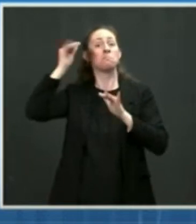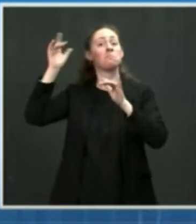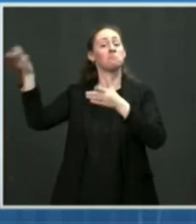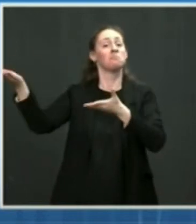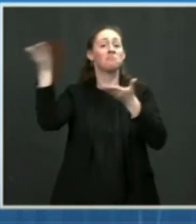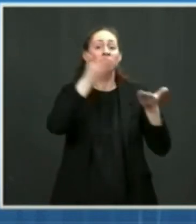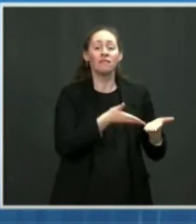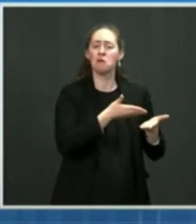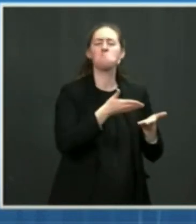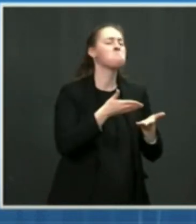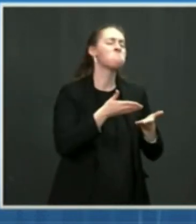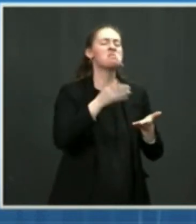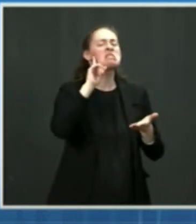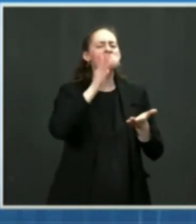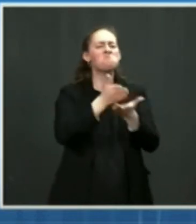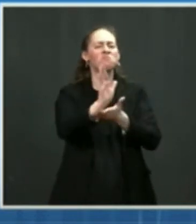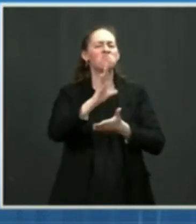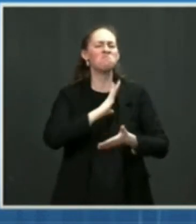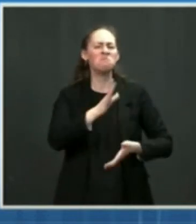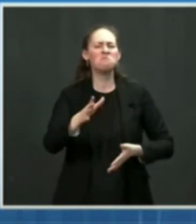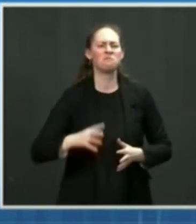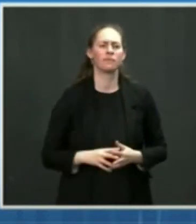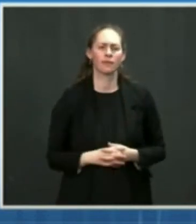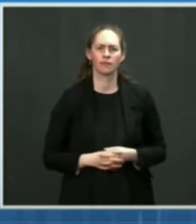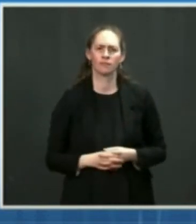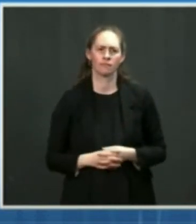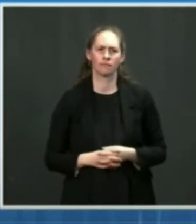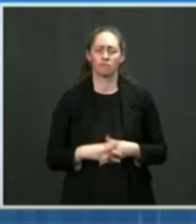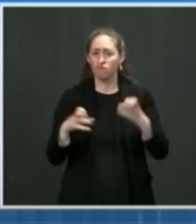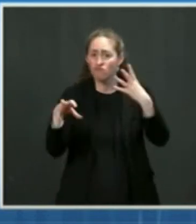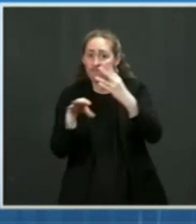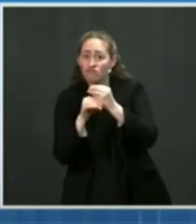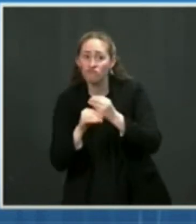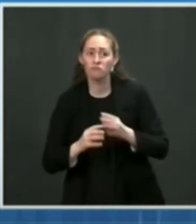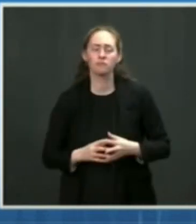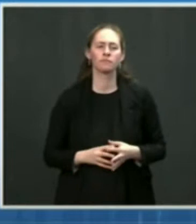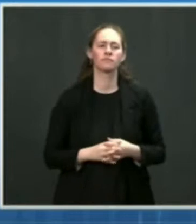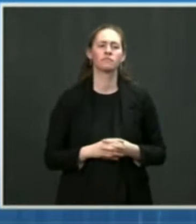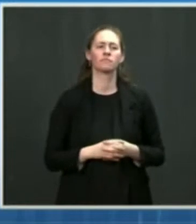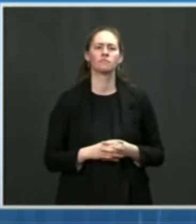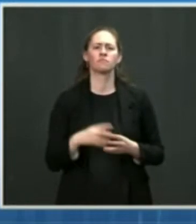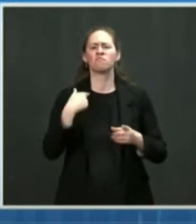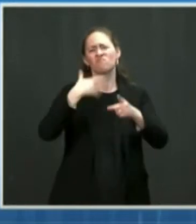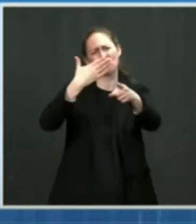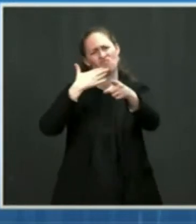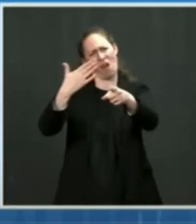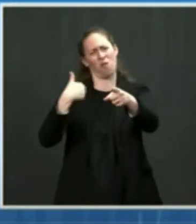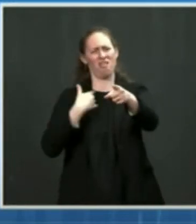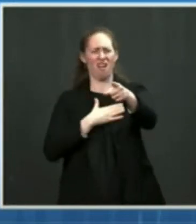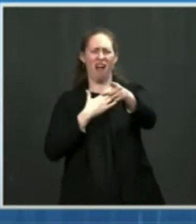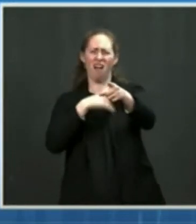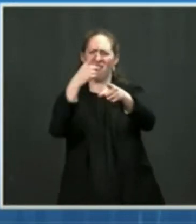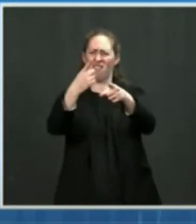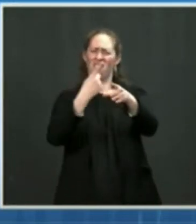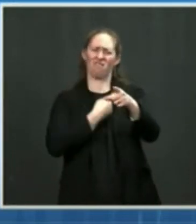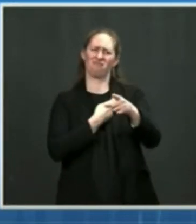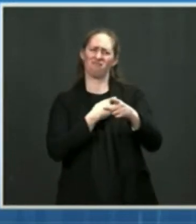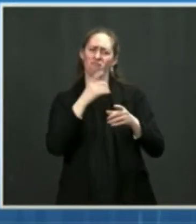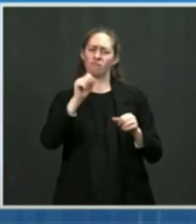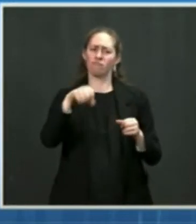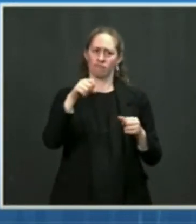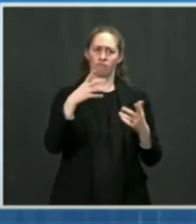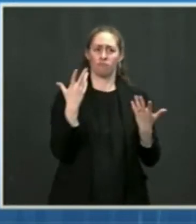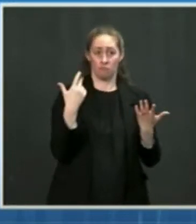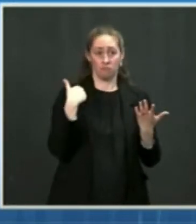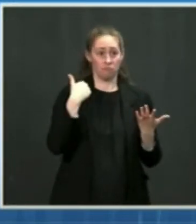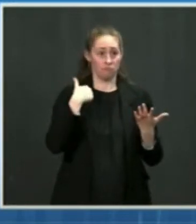Anything to add, Dr. Fauci? Yeah, I'm glad you asked that question, because it leads to the answer that Dr.